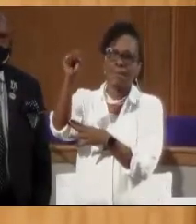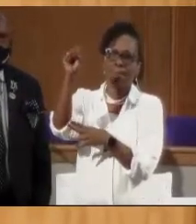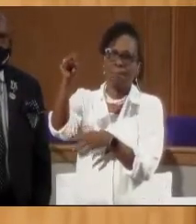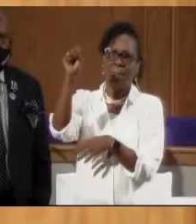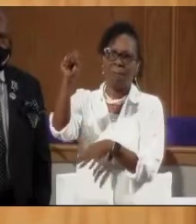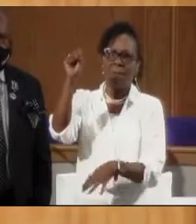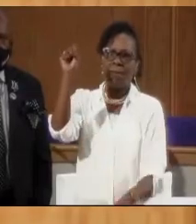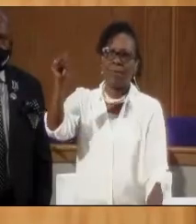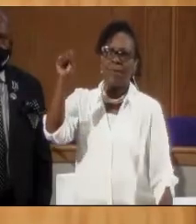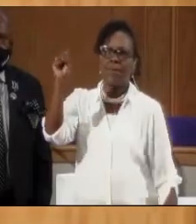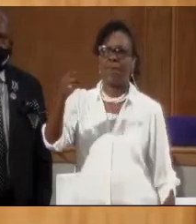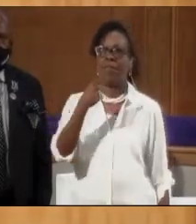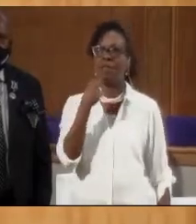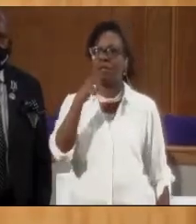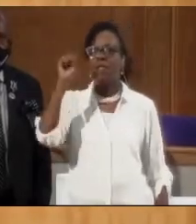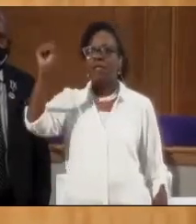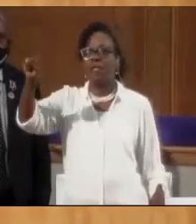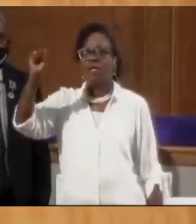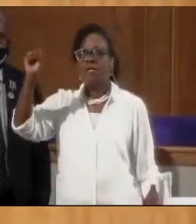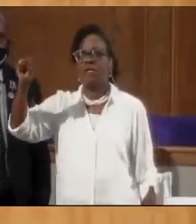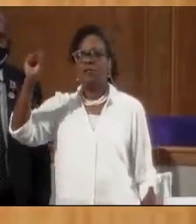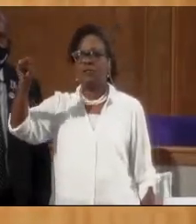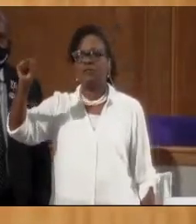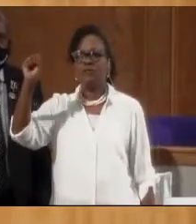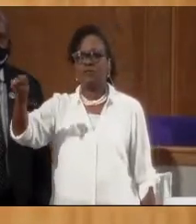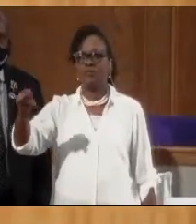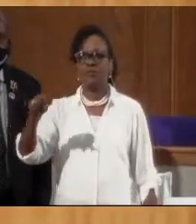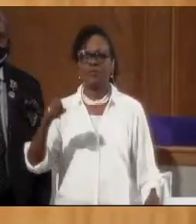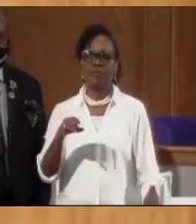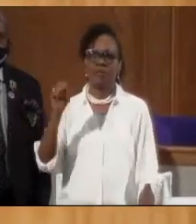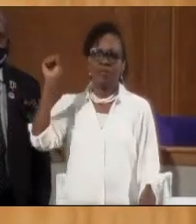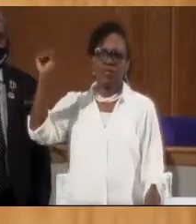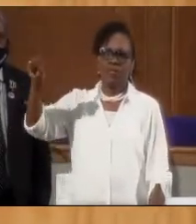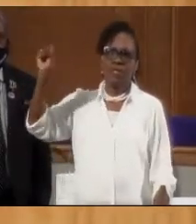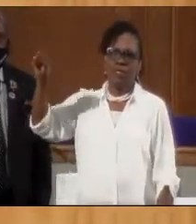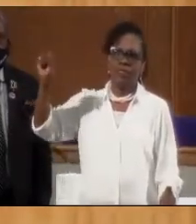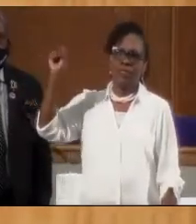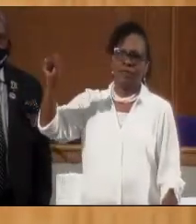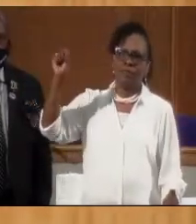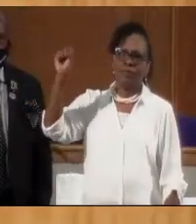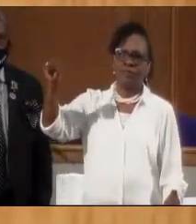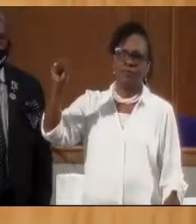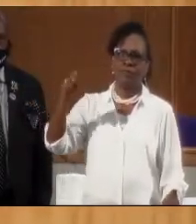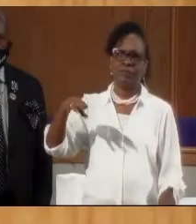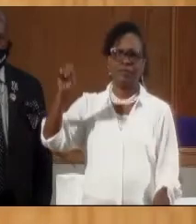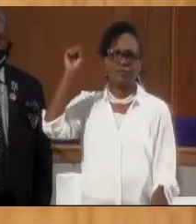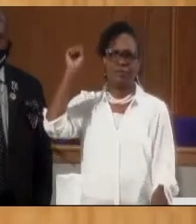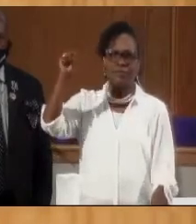Say yes. Yeah. Yeah.